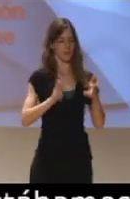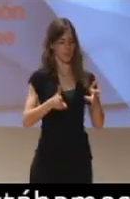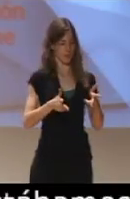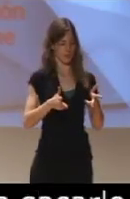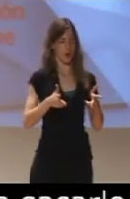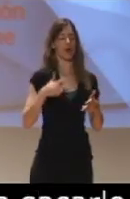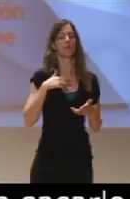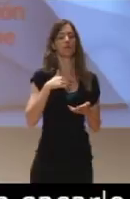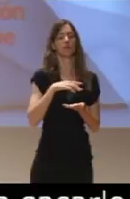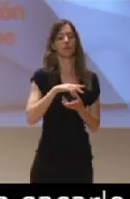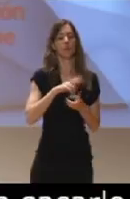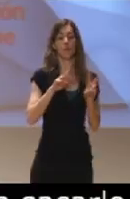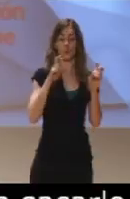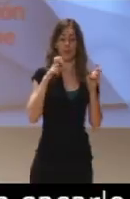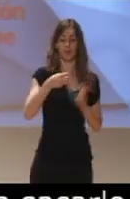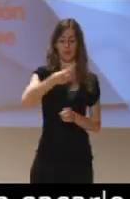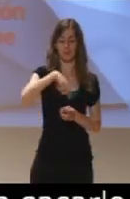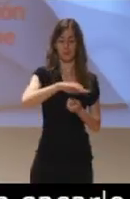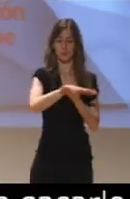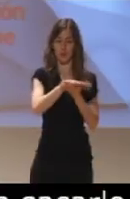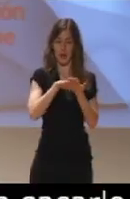I was discussing